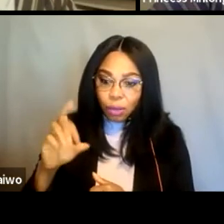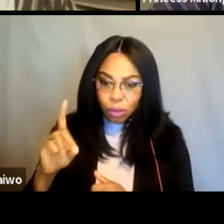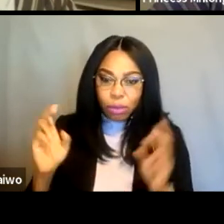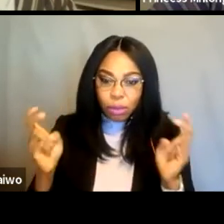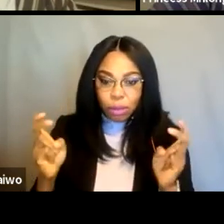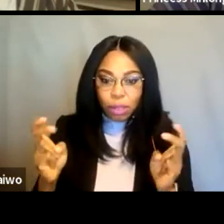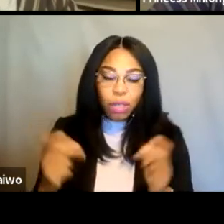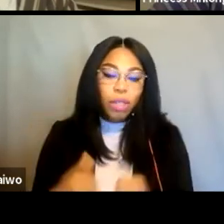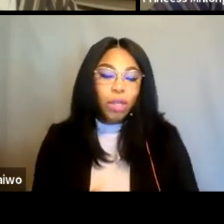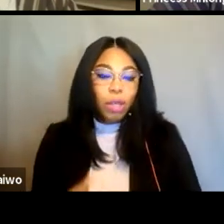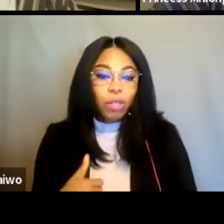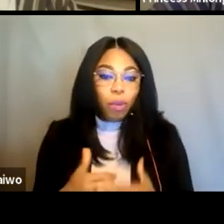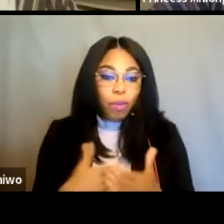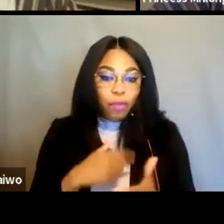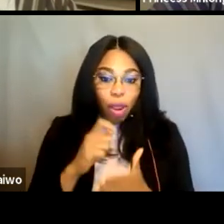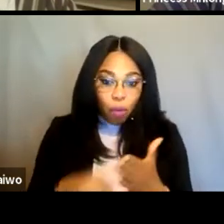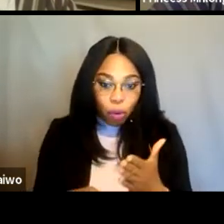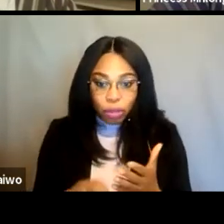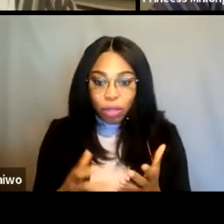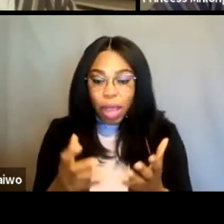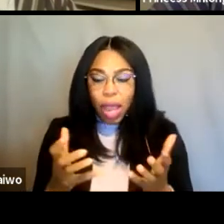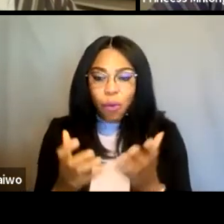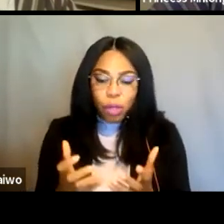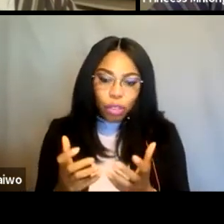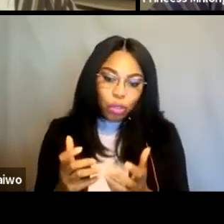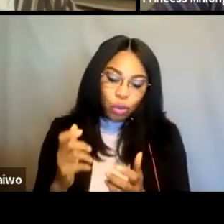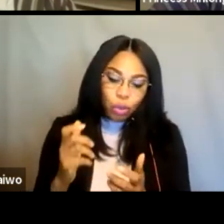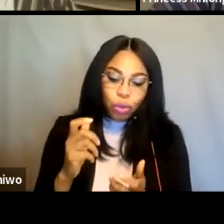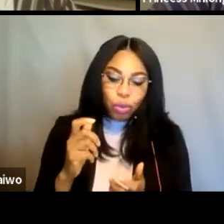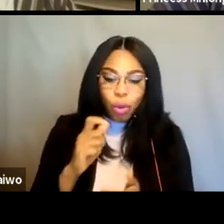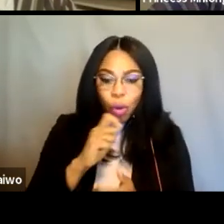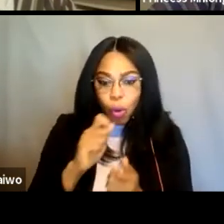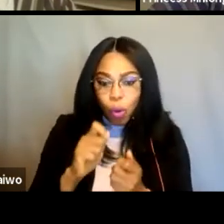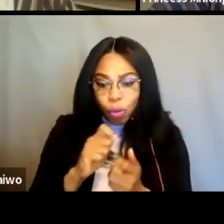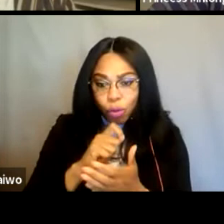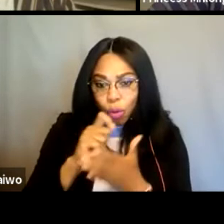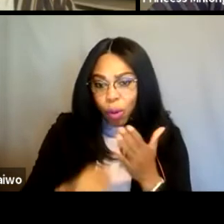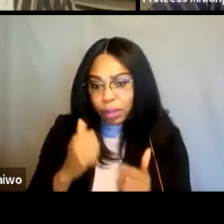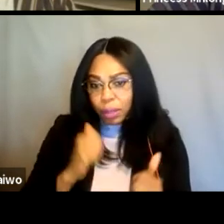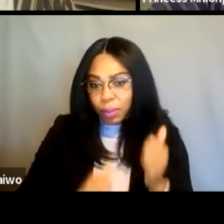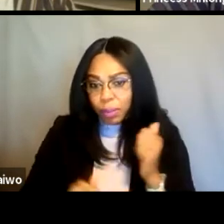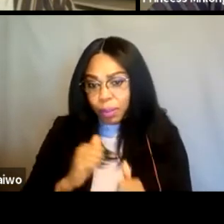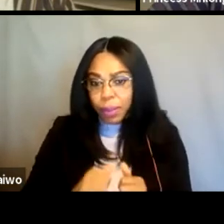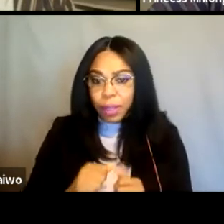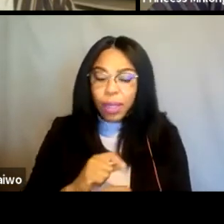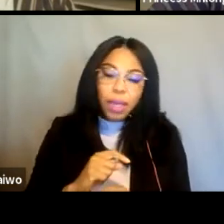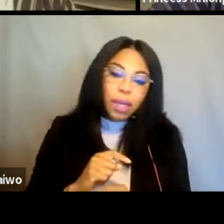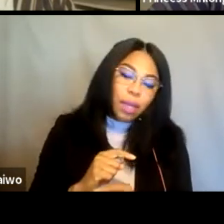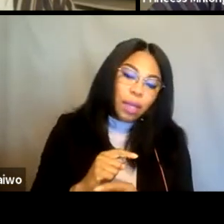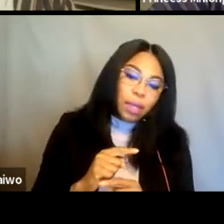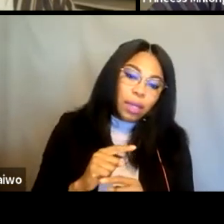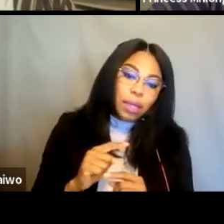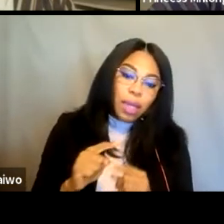I wanted to write a play about NSAS. And that's the recent police brutality in